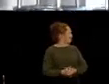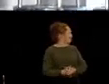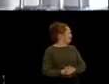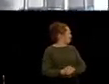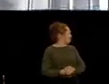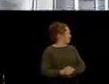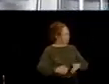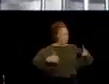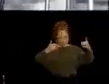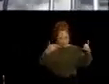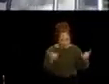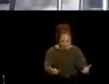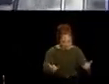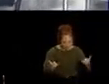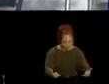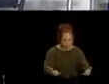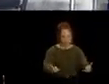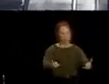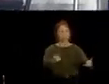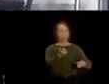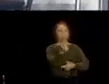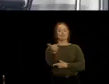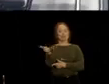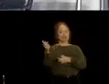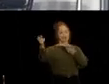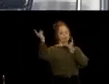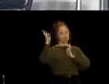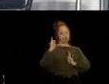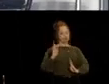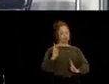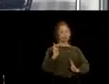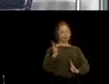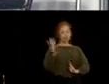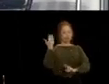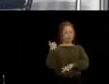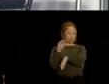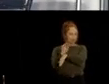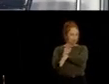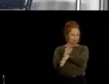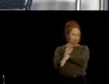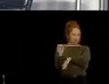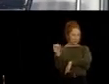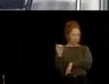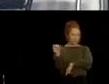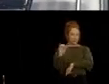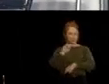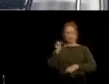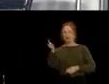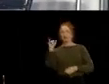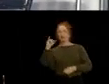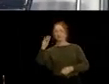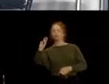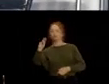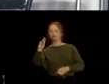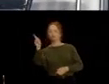Now, we have another honor. Now, we did this last night. Jim?